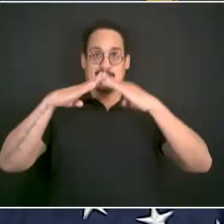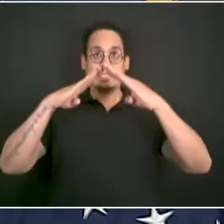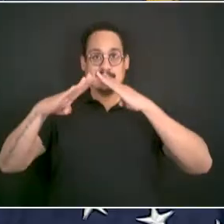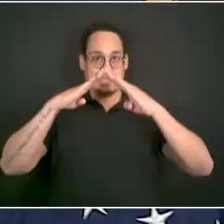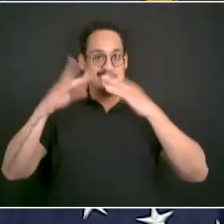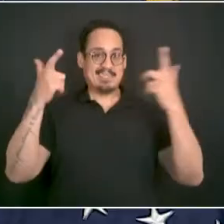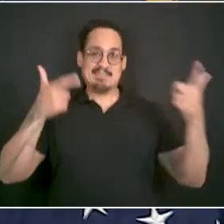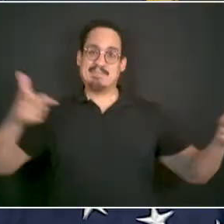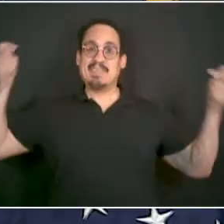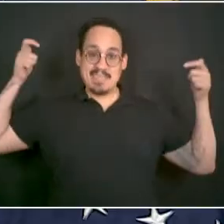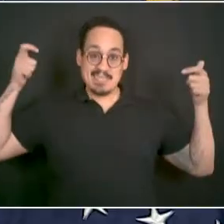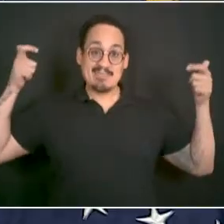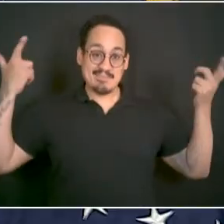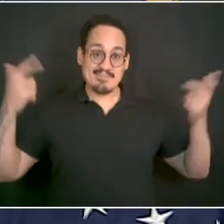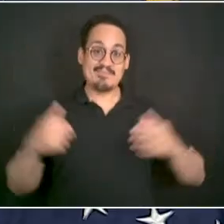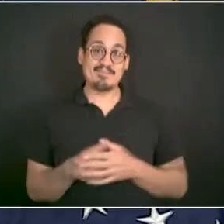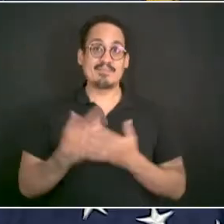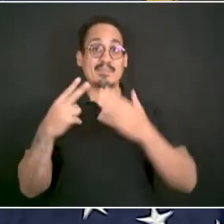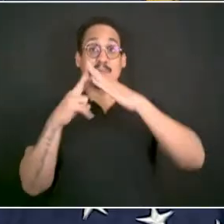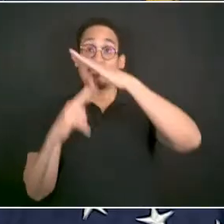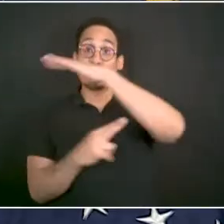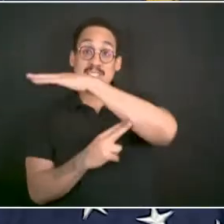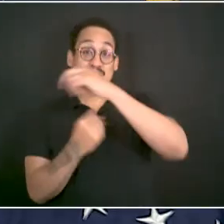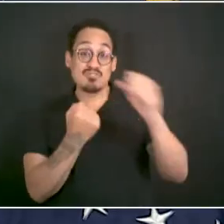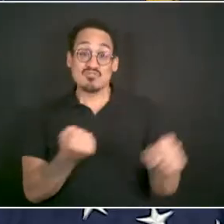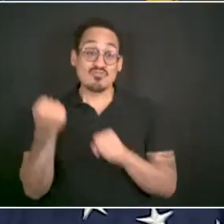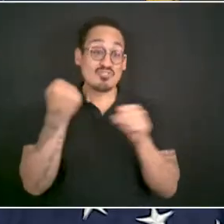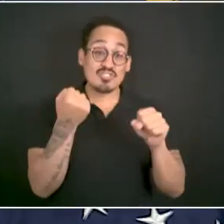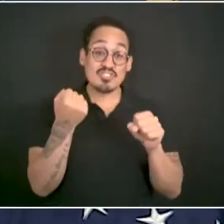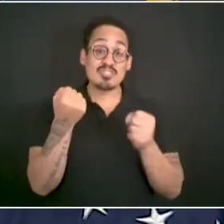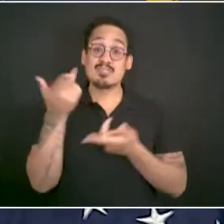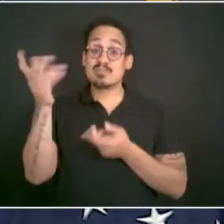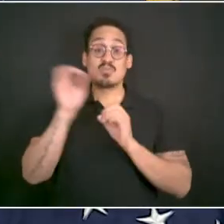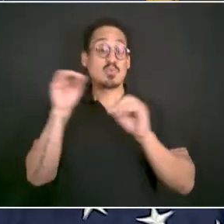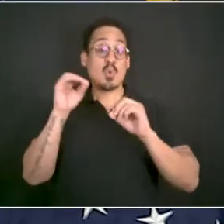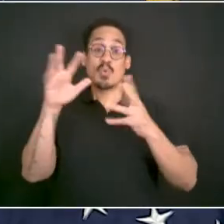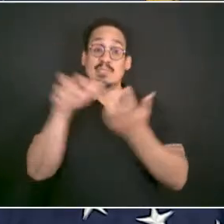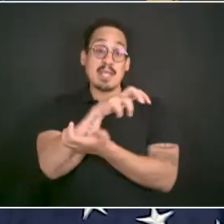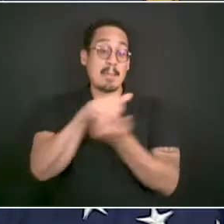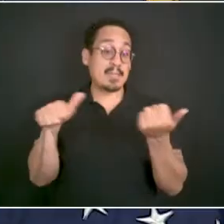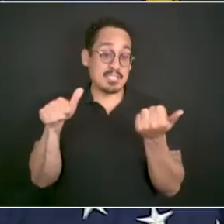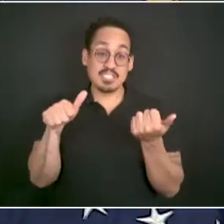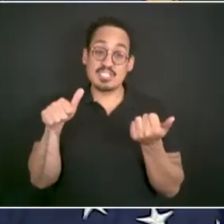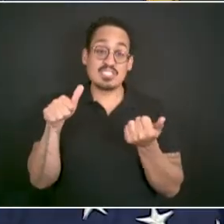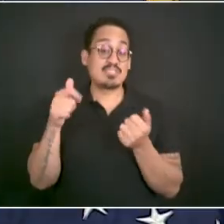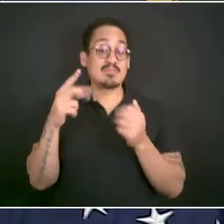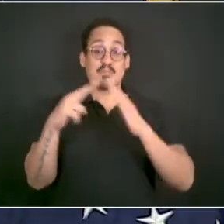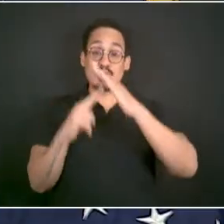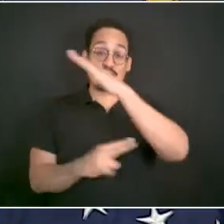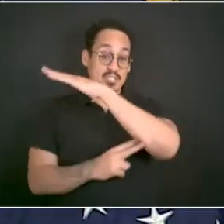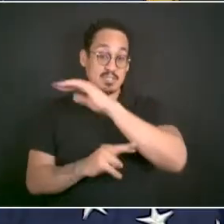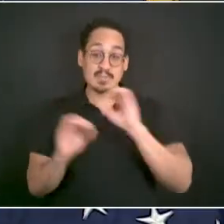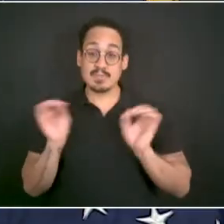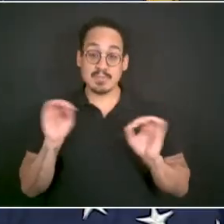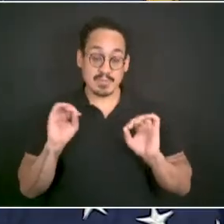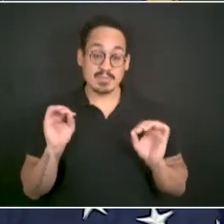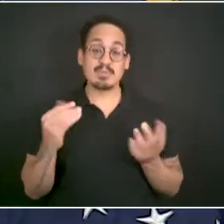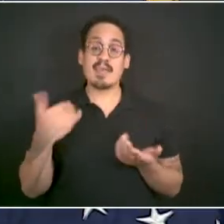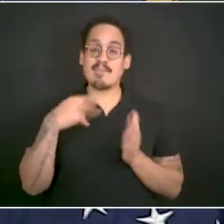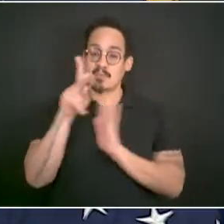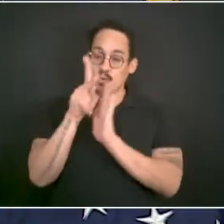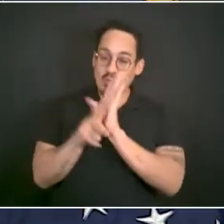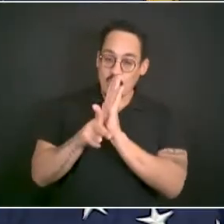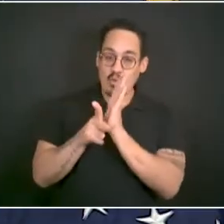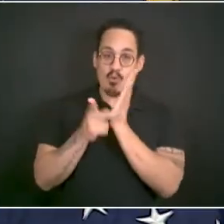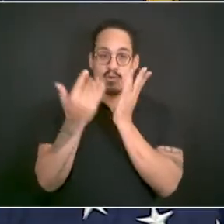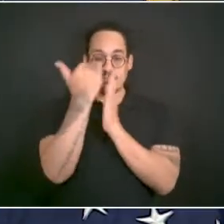bridges are strong. There was no damage to the structure of the bridge at all. We have protocols in place to make sure